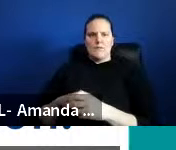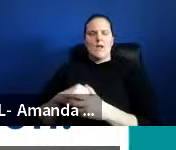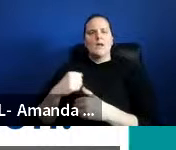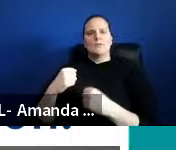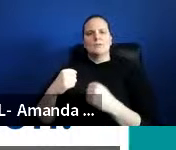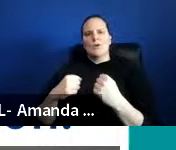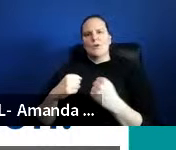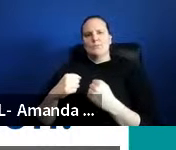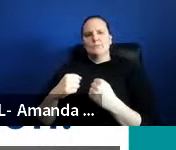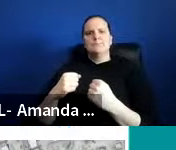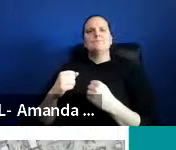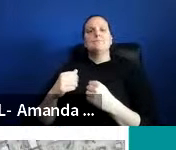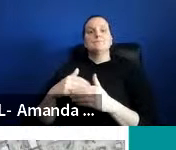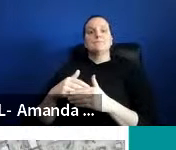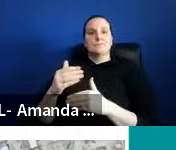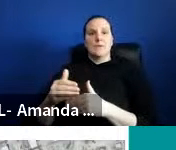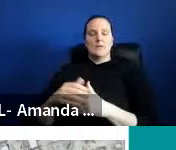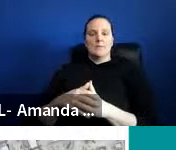Next slide, please.